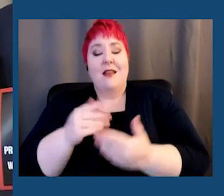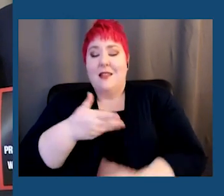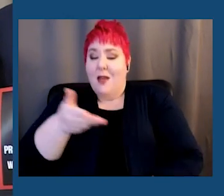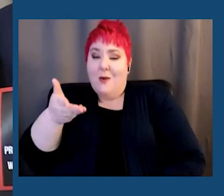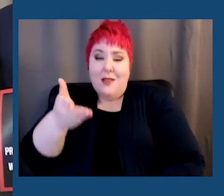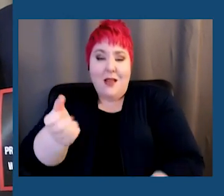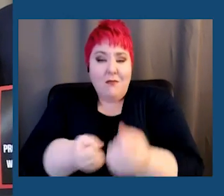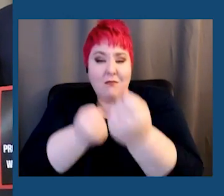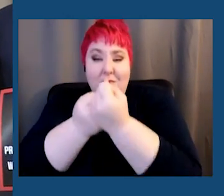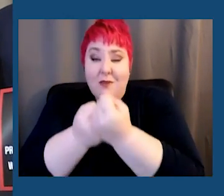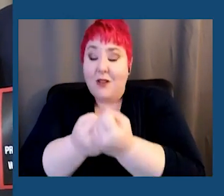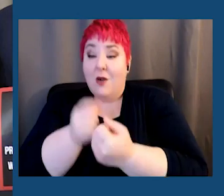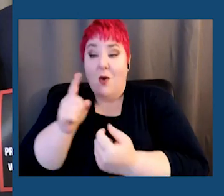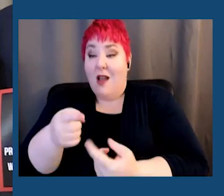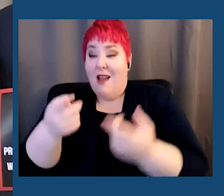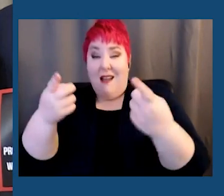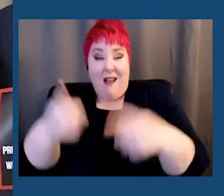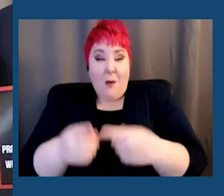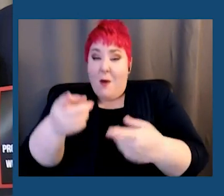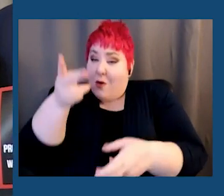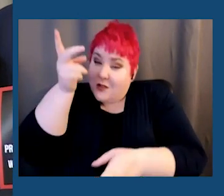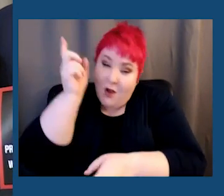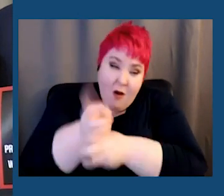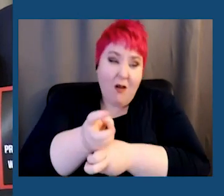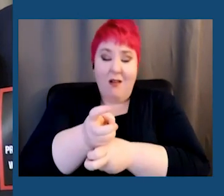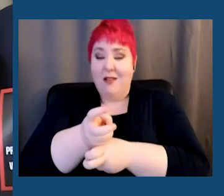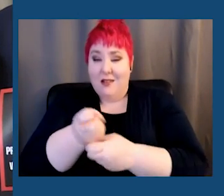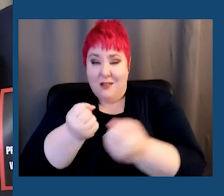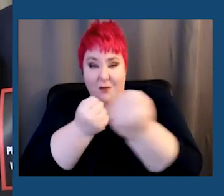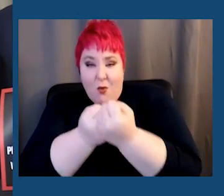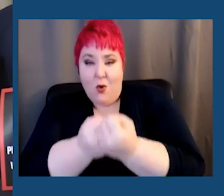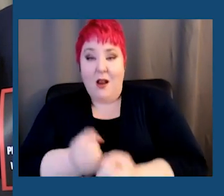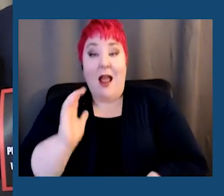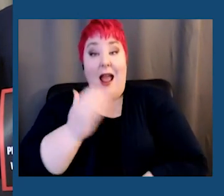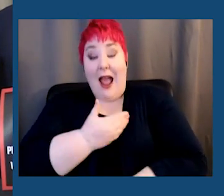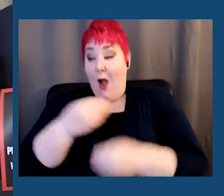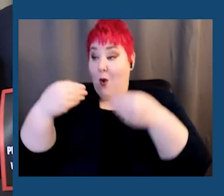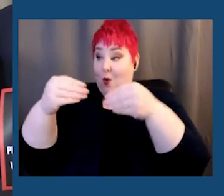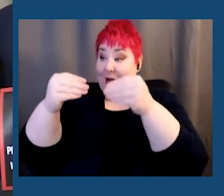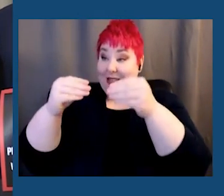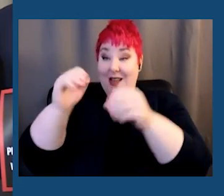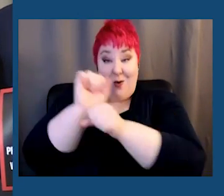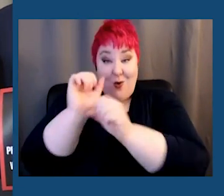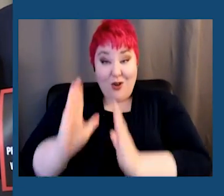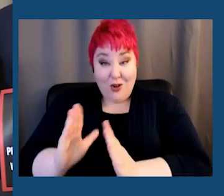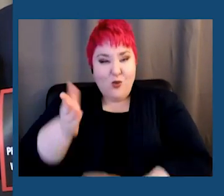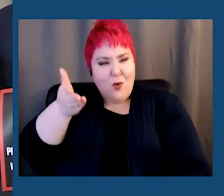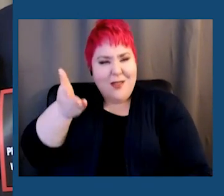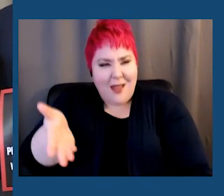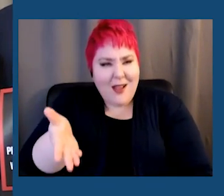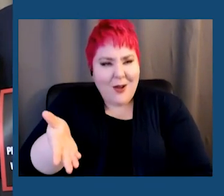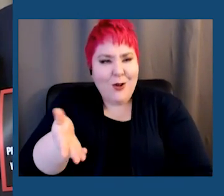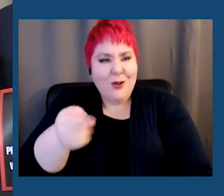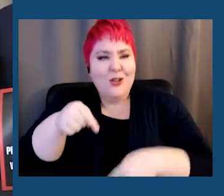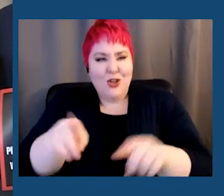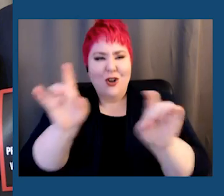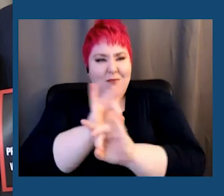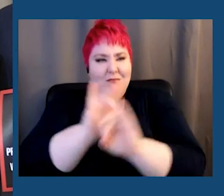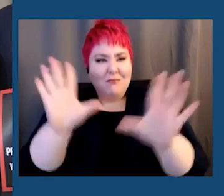hard to be there. Yes. Our retail workers were there when it was tough to be there, when it was intimidated to be